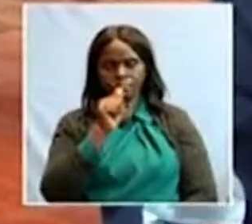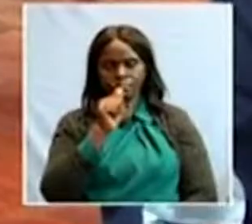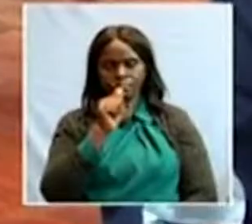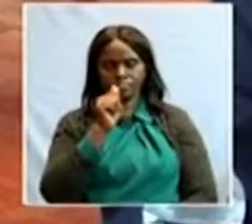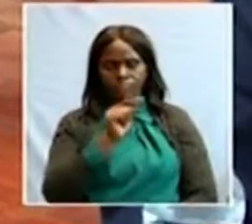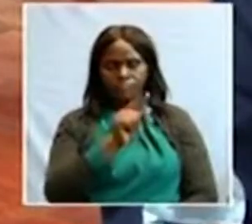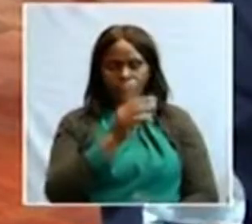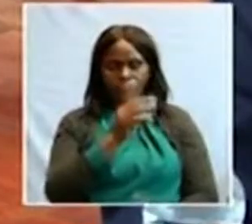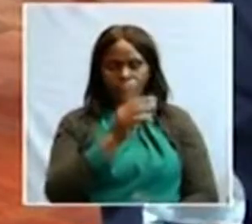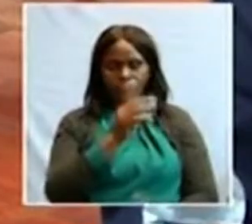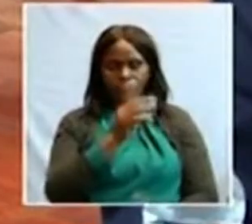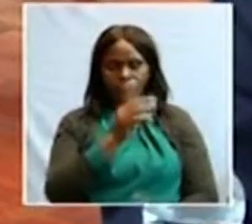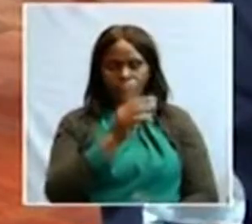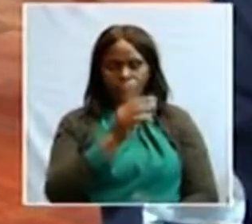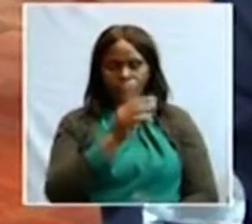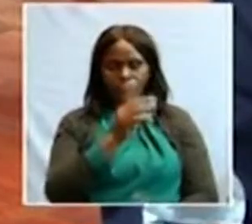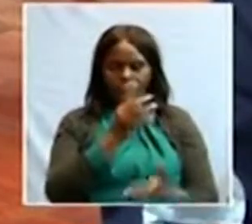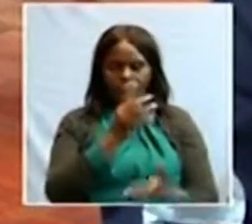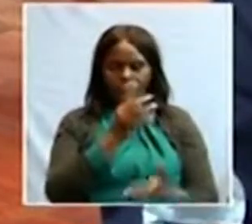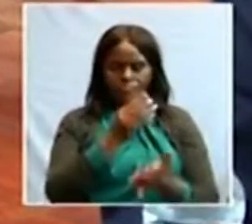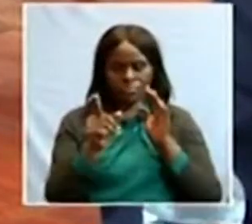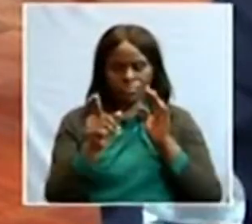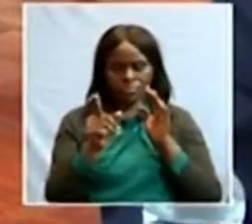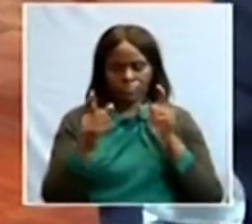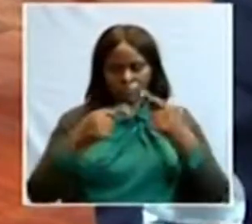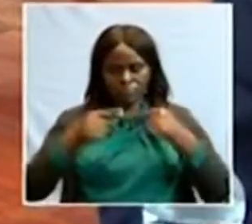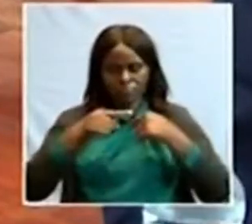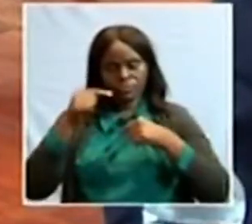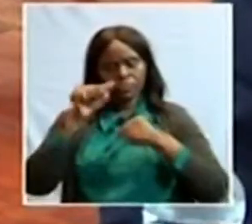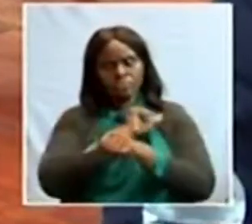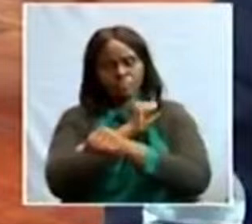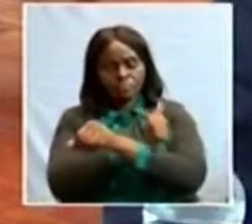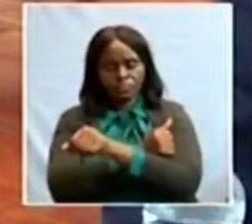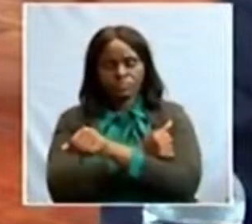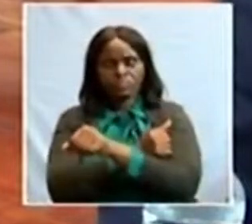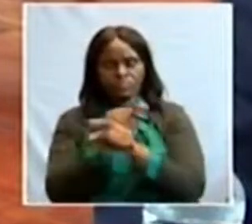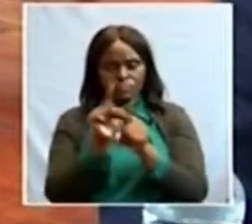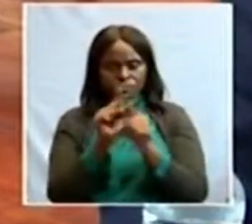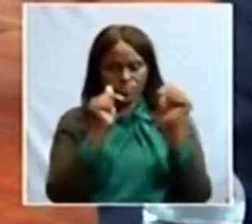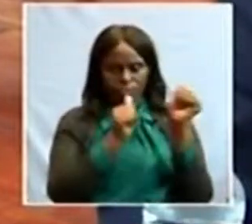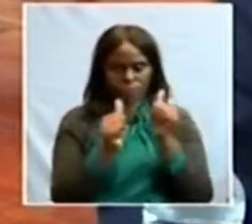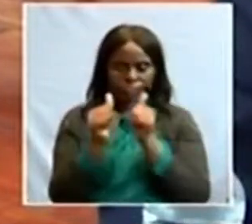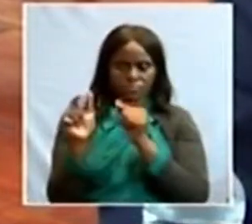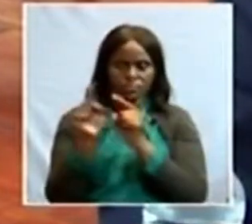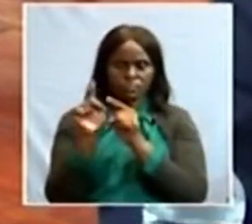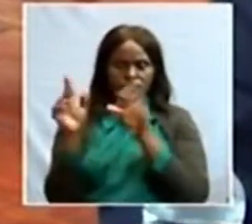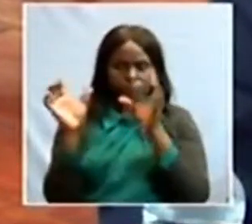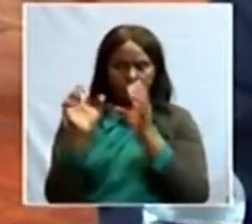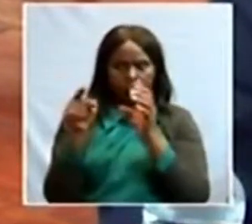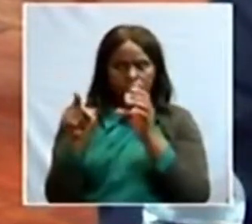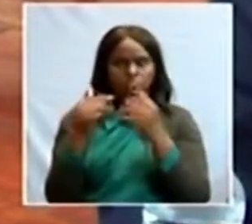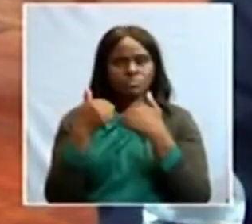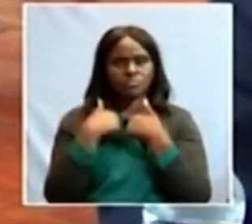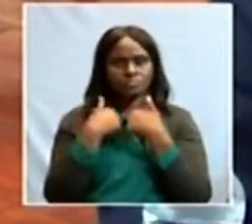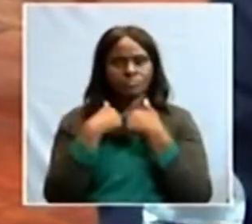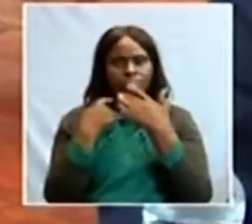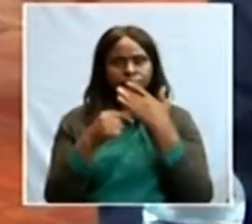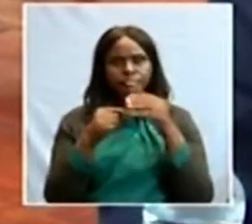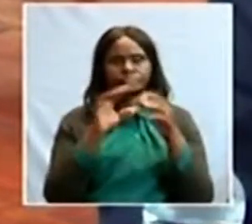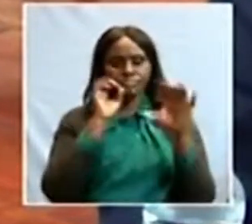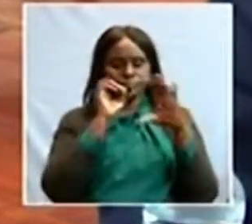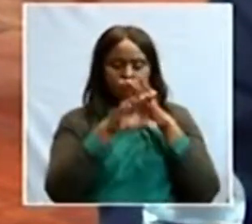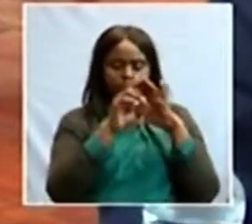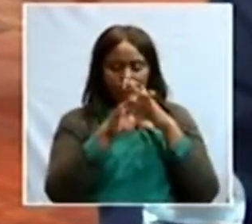to financial constraints by the local authority. Action taken. The Council has so far